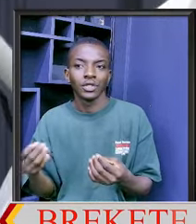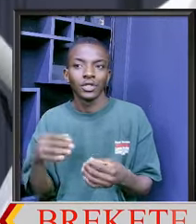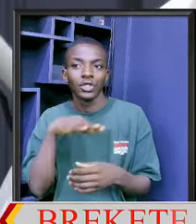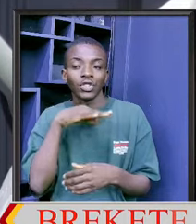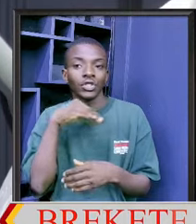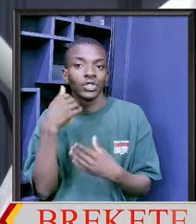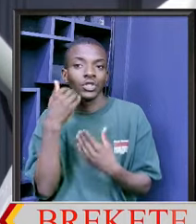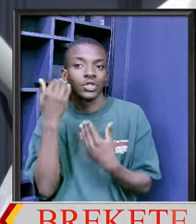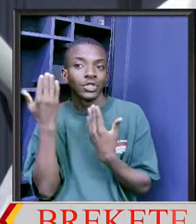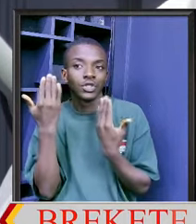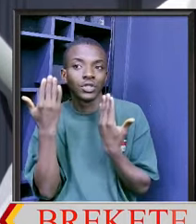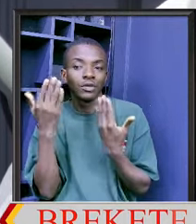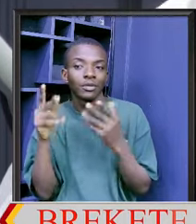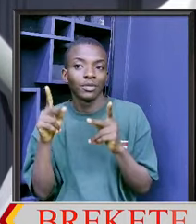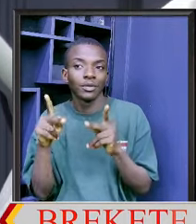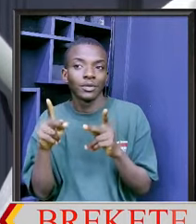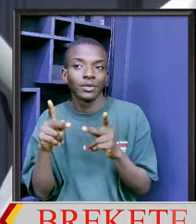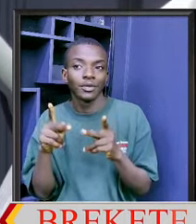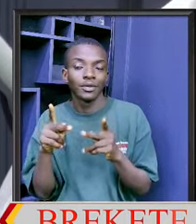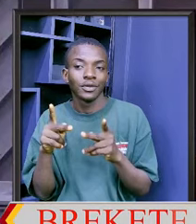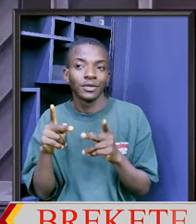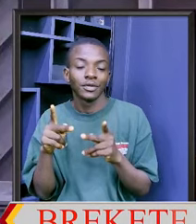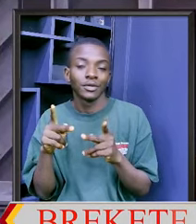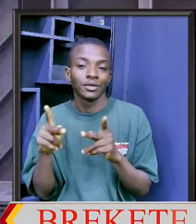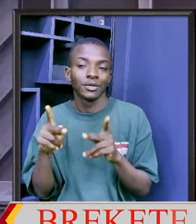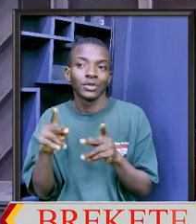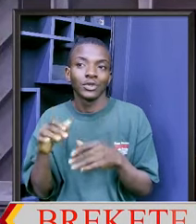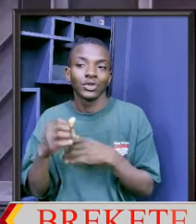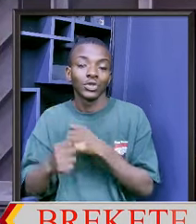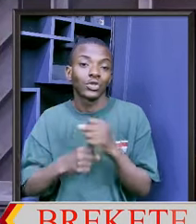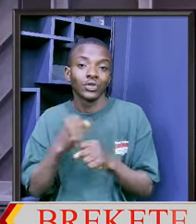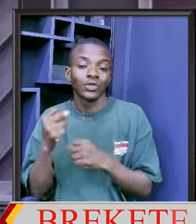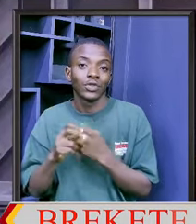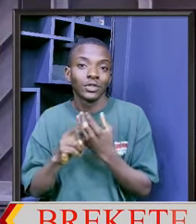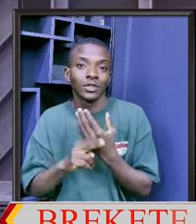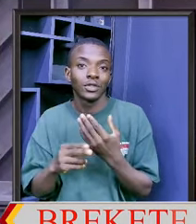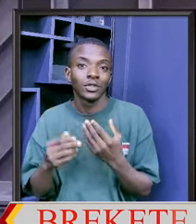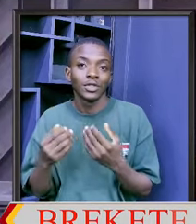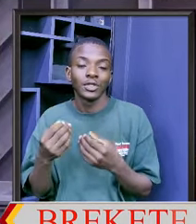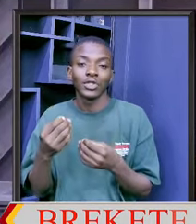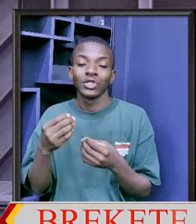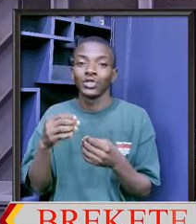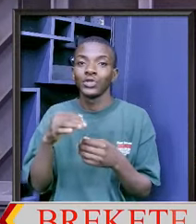it is shame make people who know him, make them no come see him, sufferness.